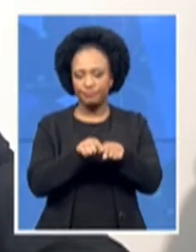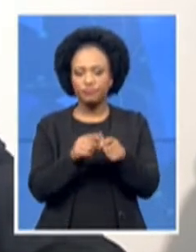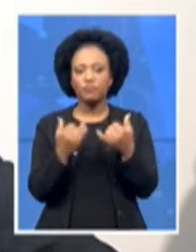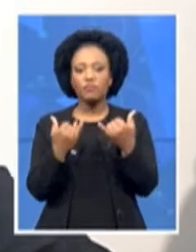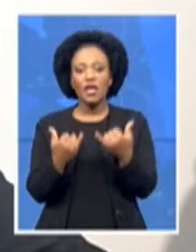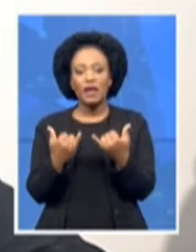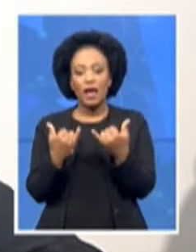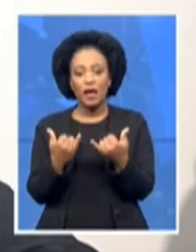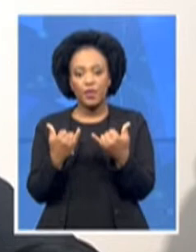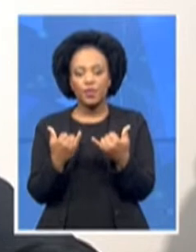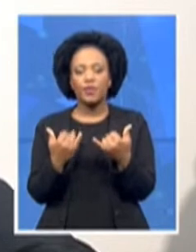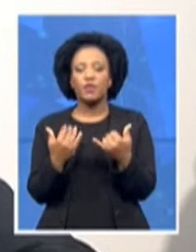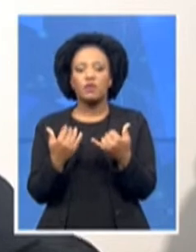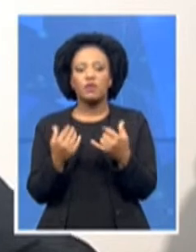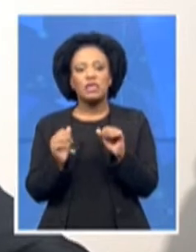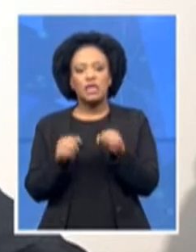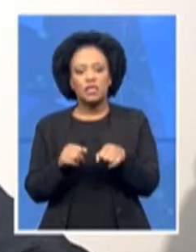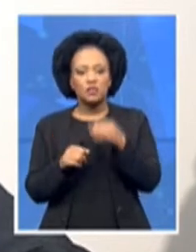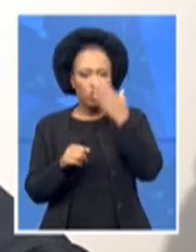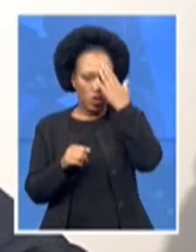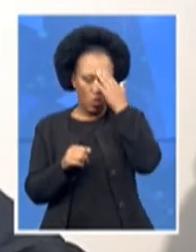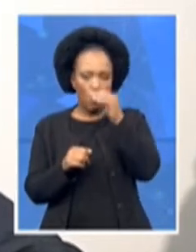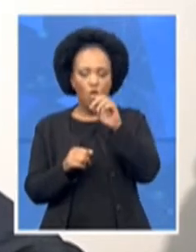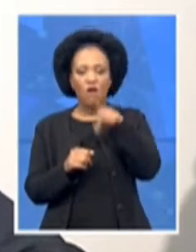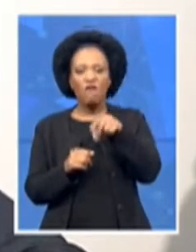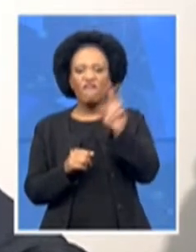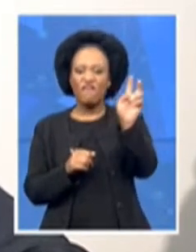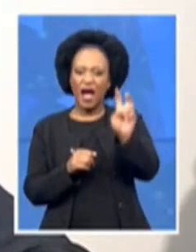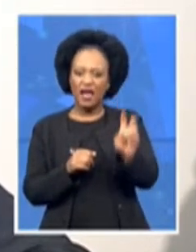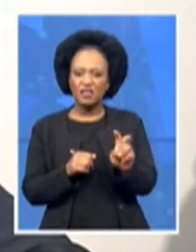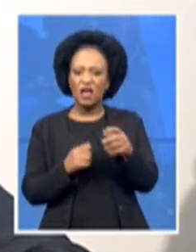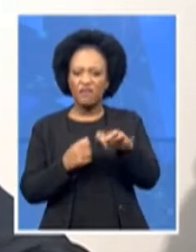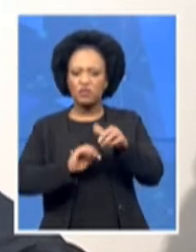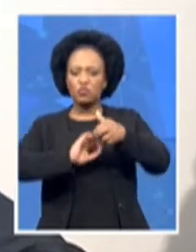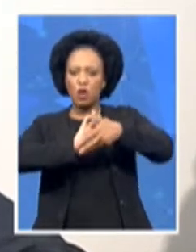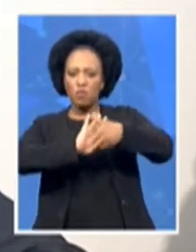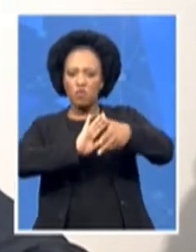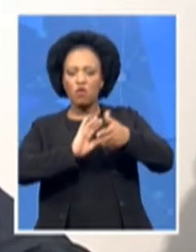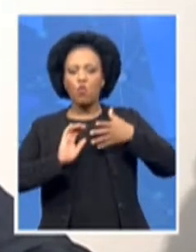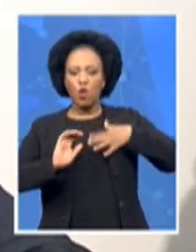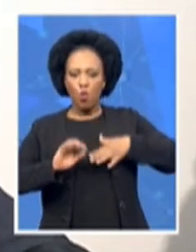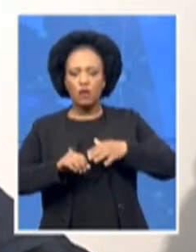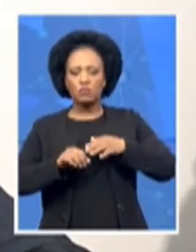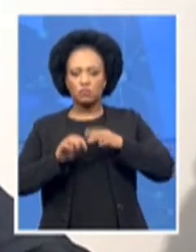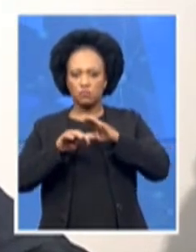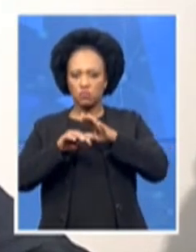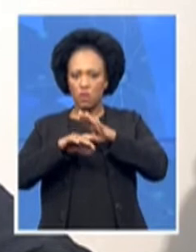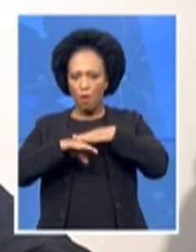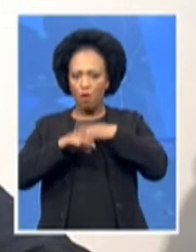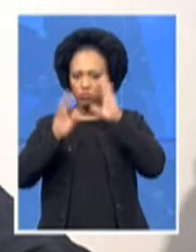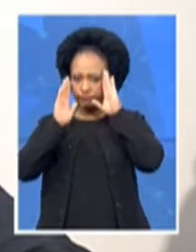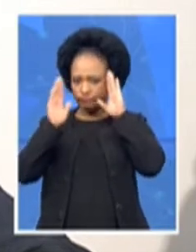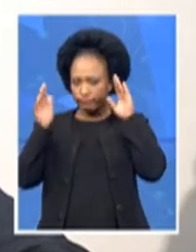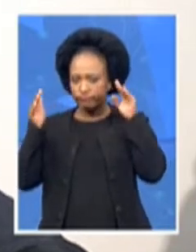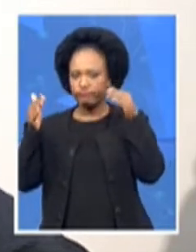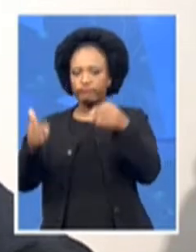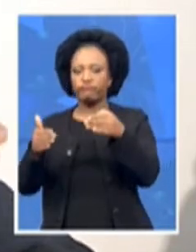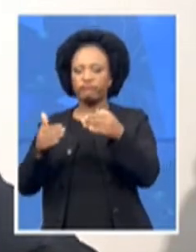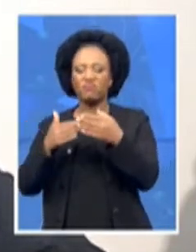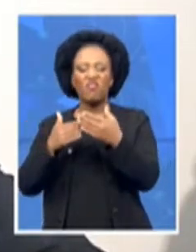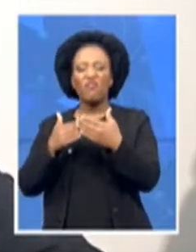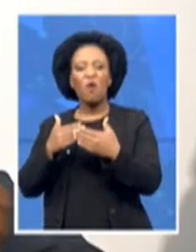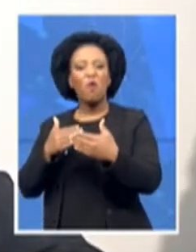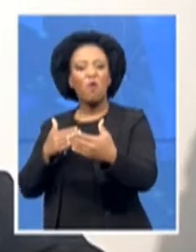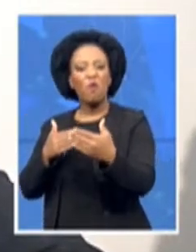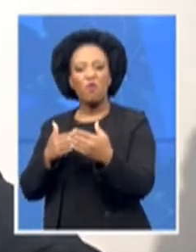has been approved, we want to remain focused for now, for the next month or two or whatever.